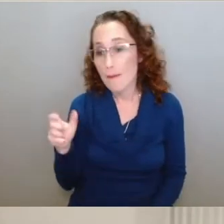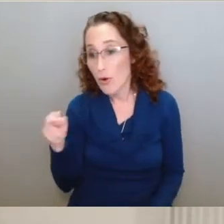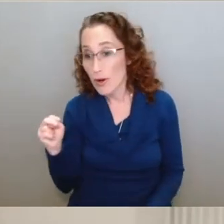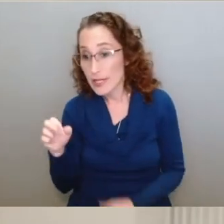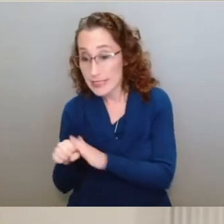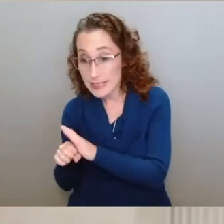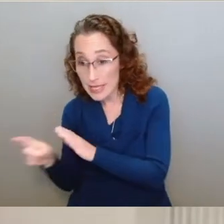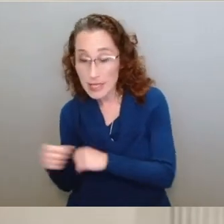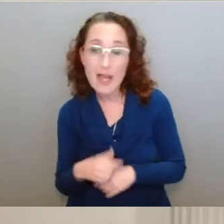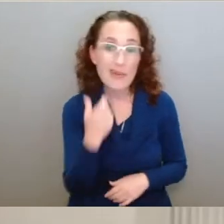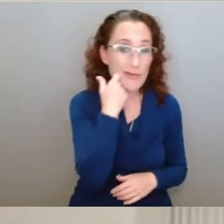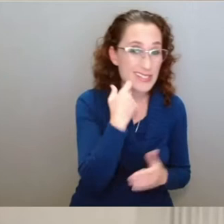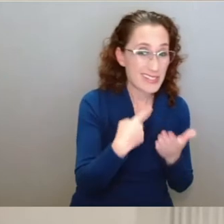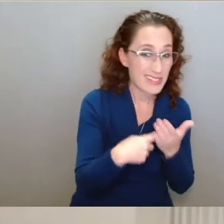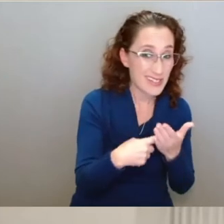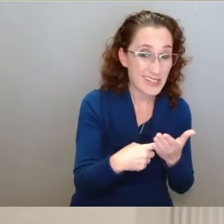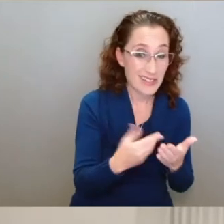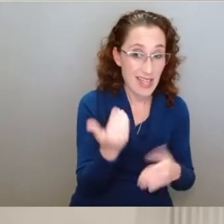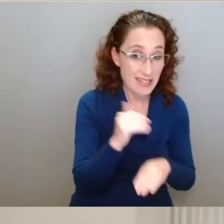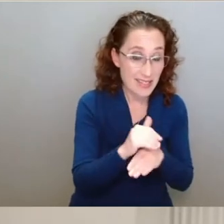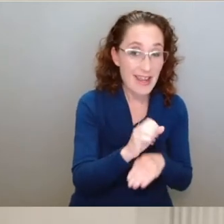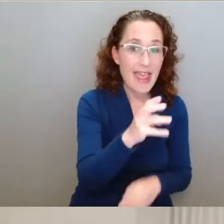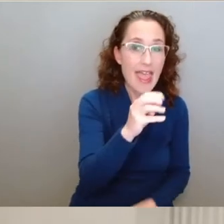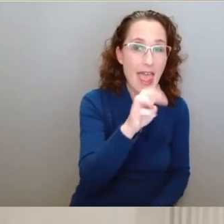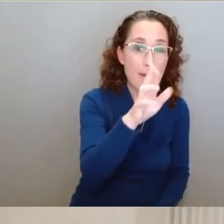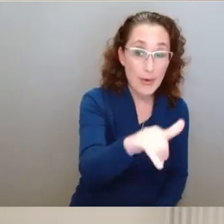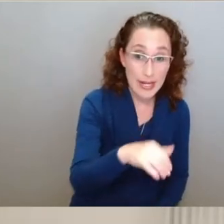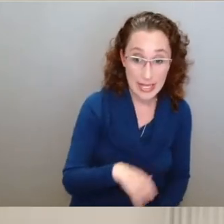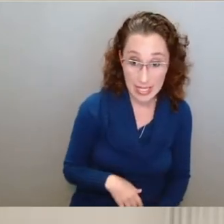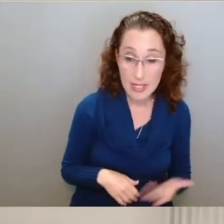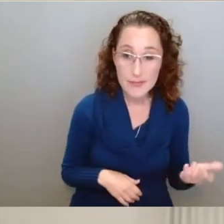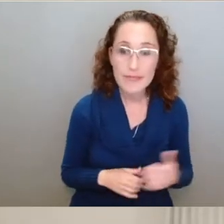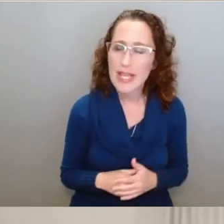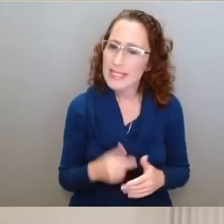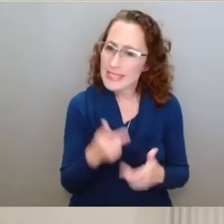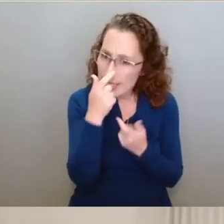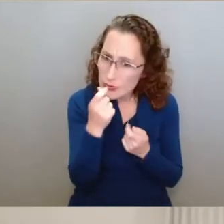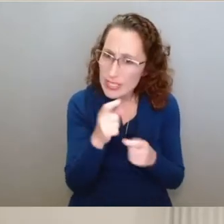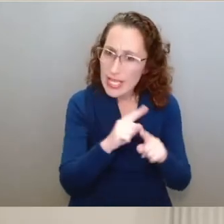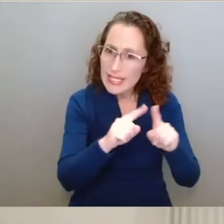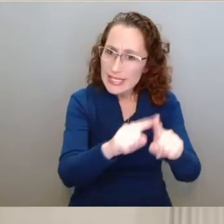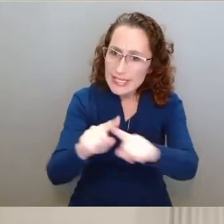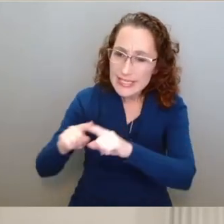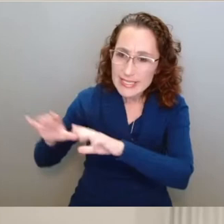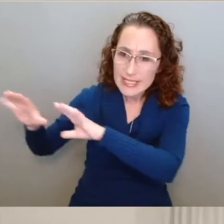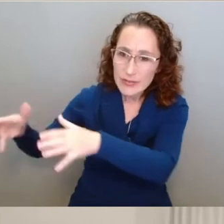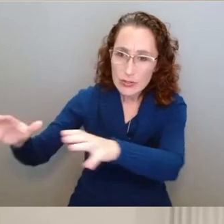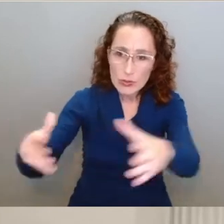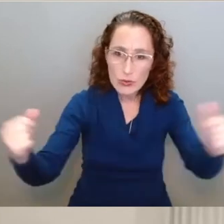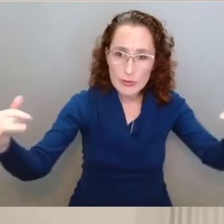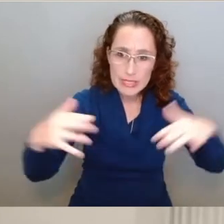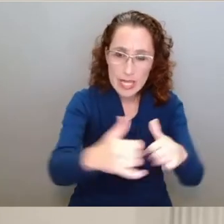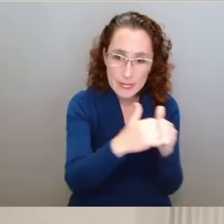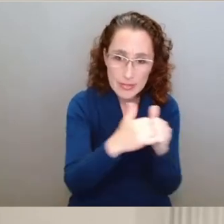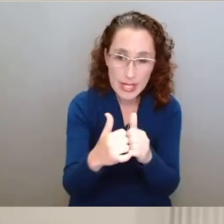University. It's been so interesting to me to hear how different groups of students have come together with faculty and